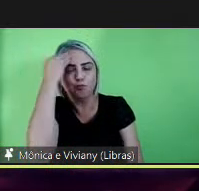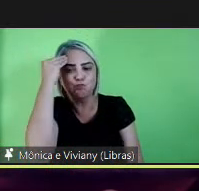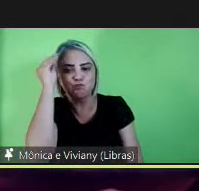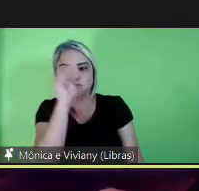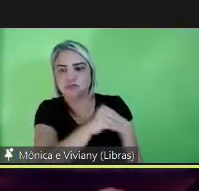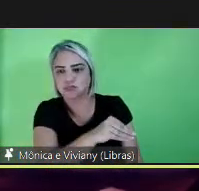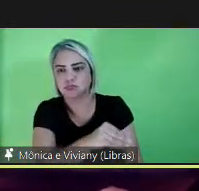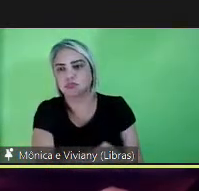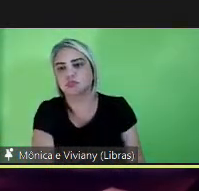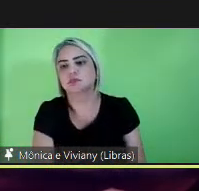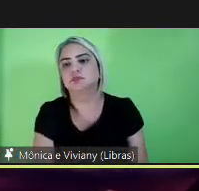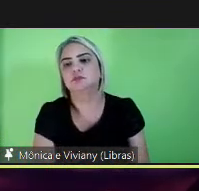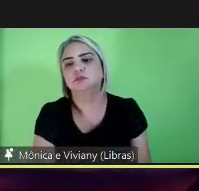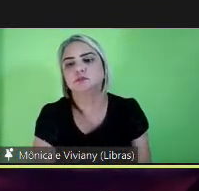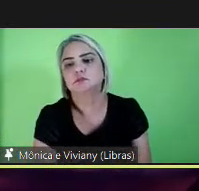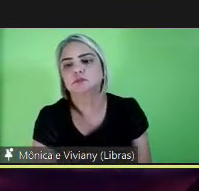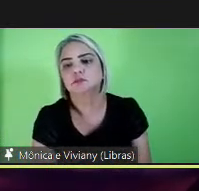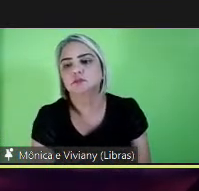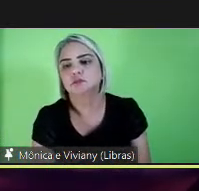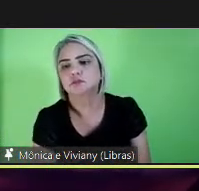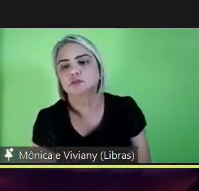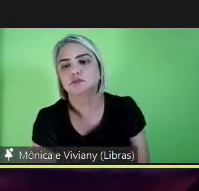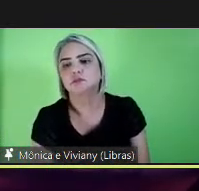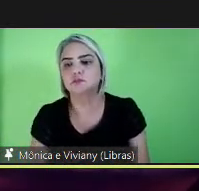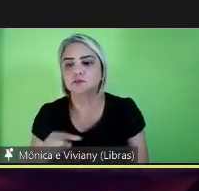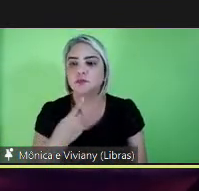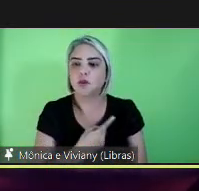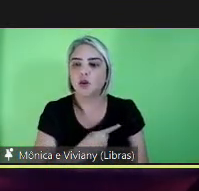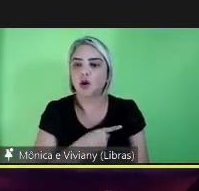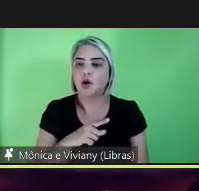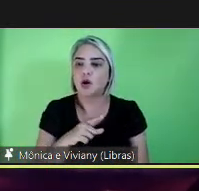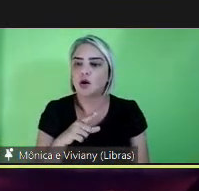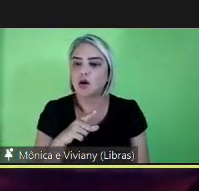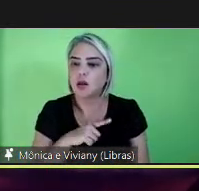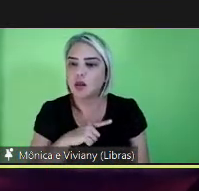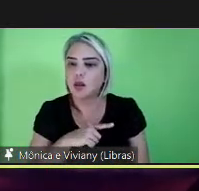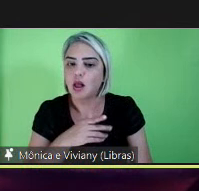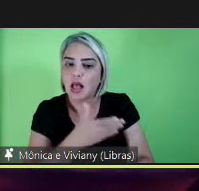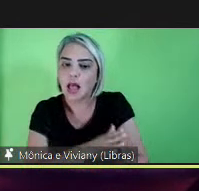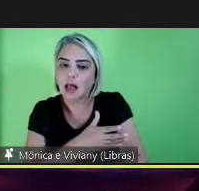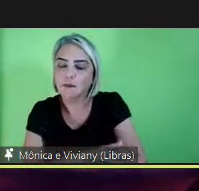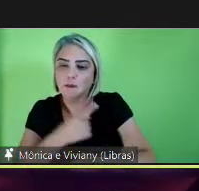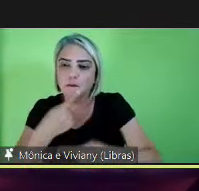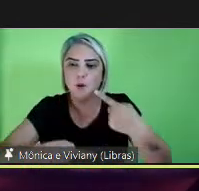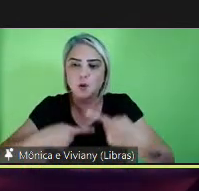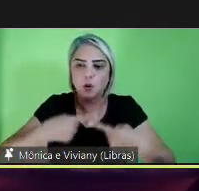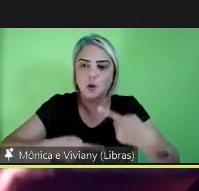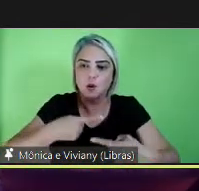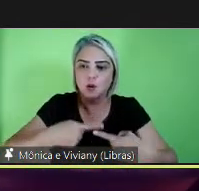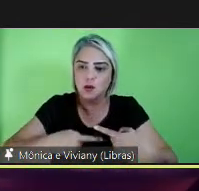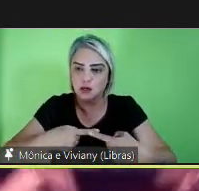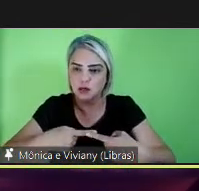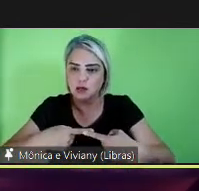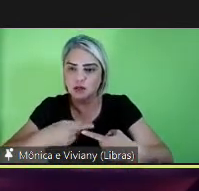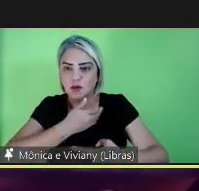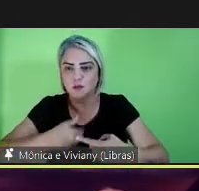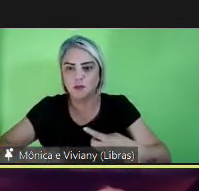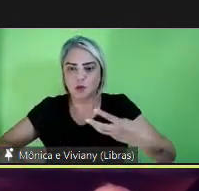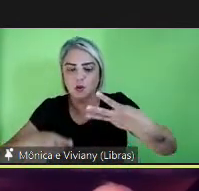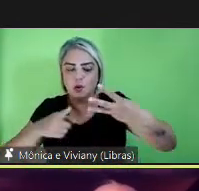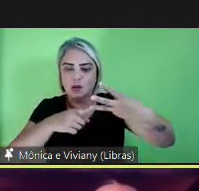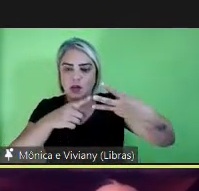We address public health practice and engagement from 3 levels: the individual, the community,